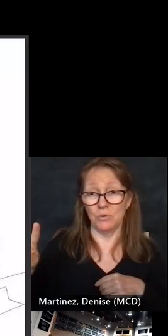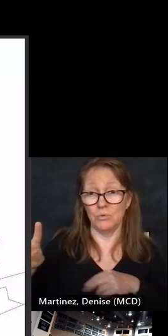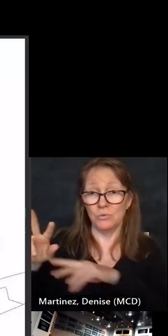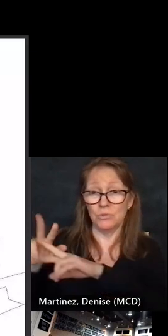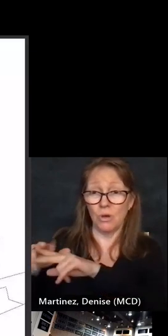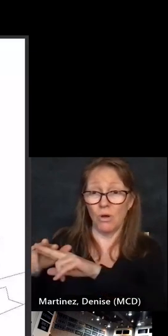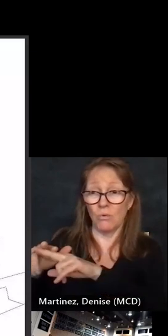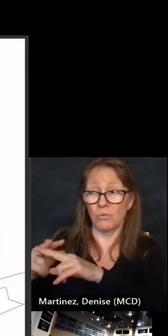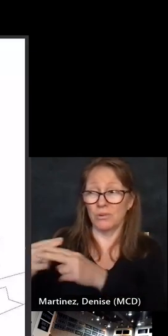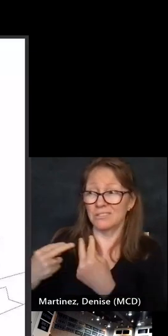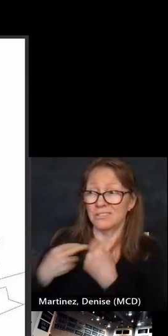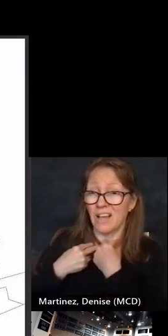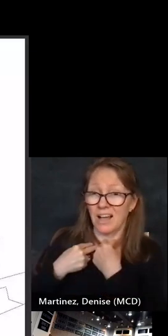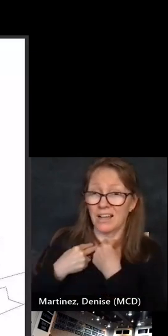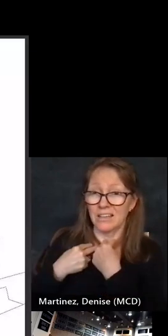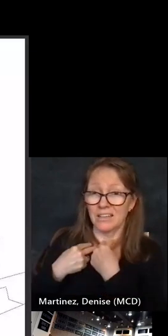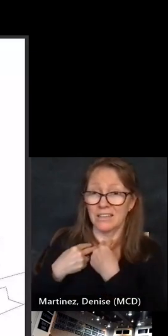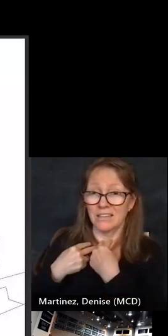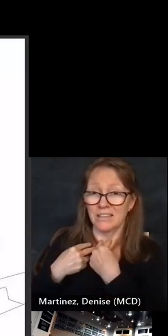in over